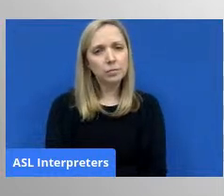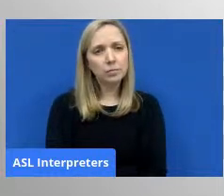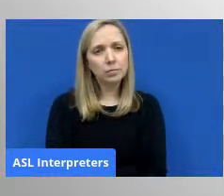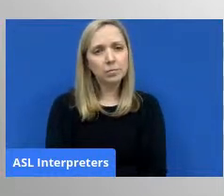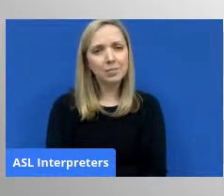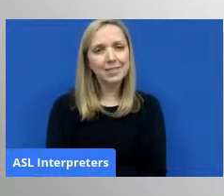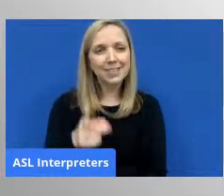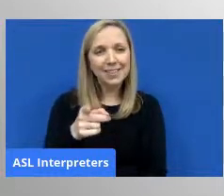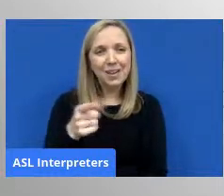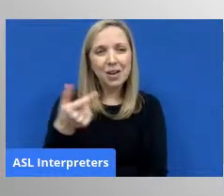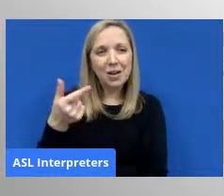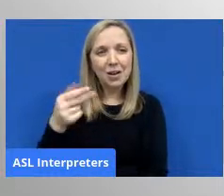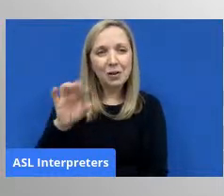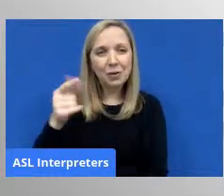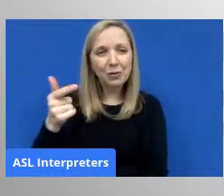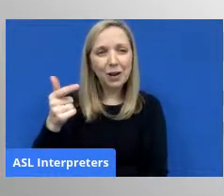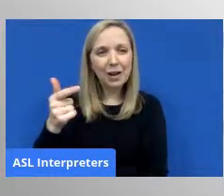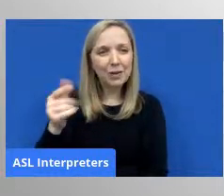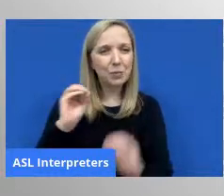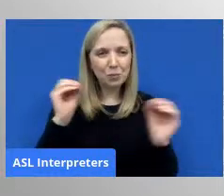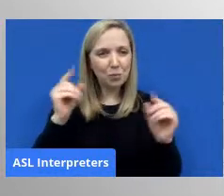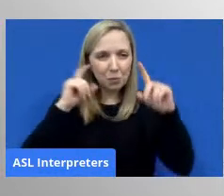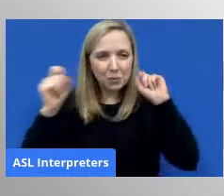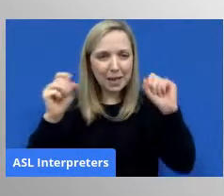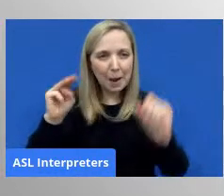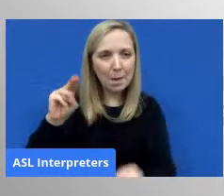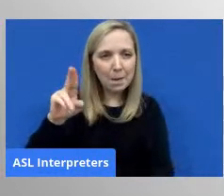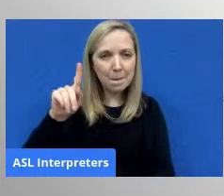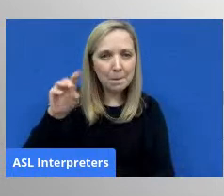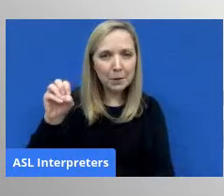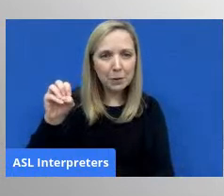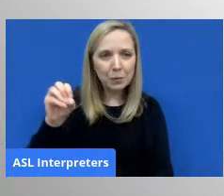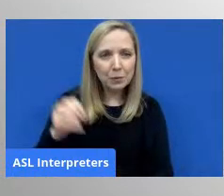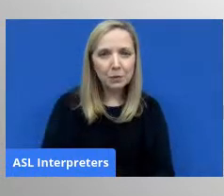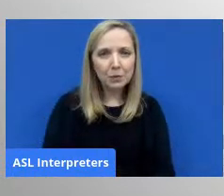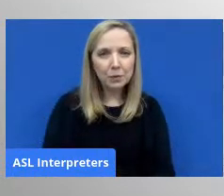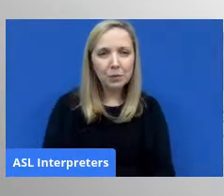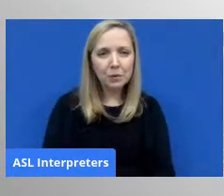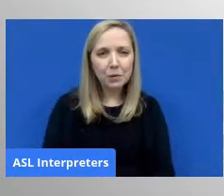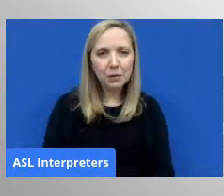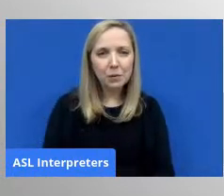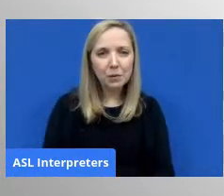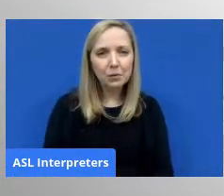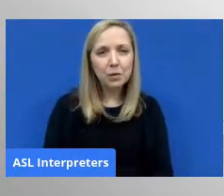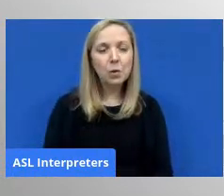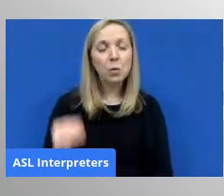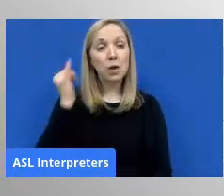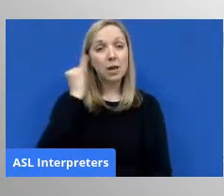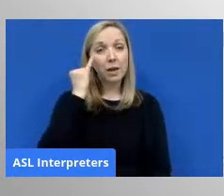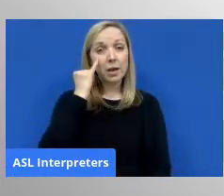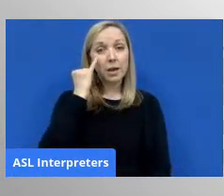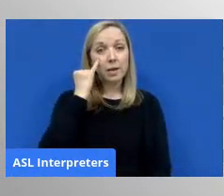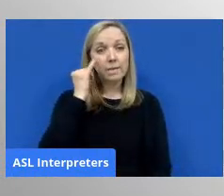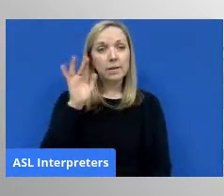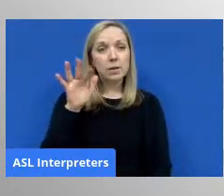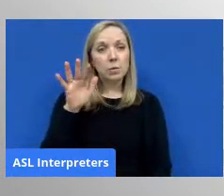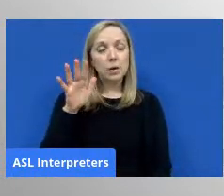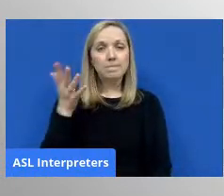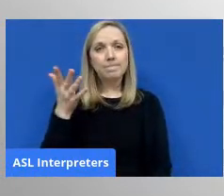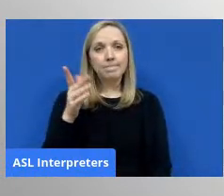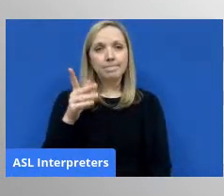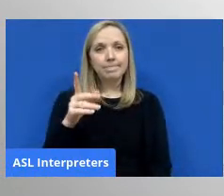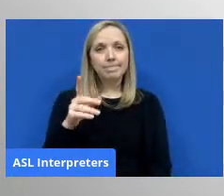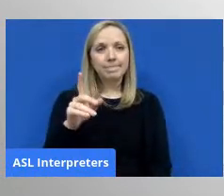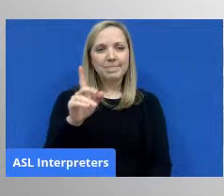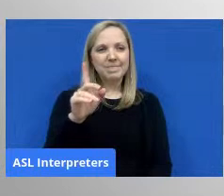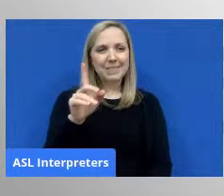You're muted, Greg. You're muted. Okay, if I could focus again to either of you, but